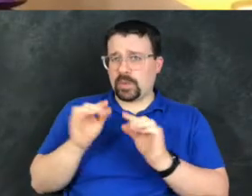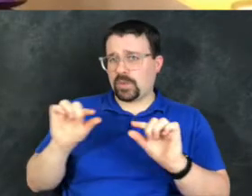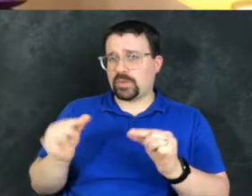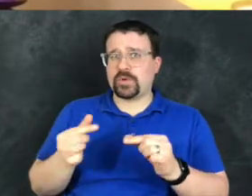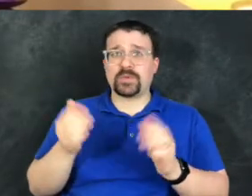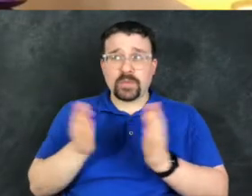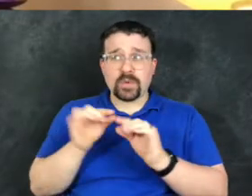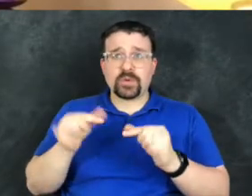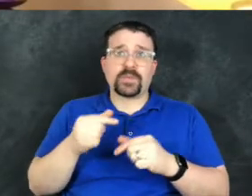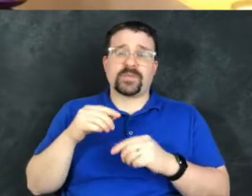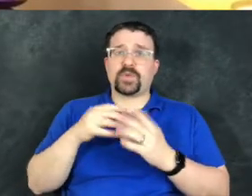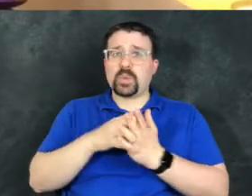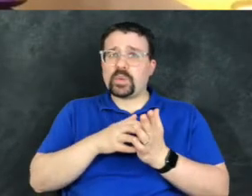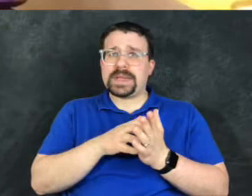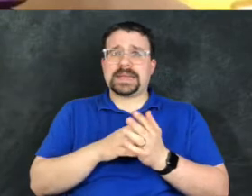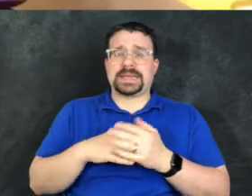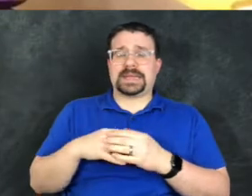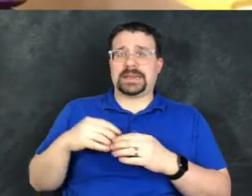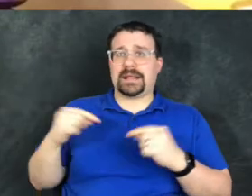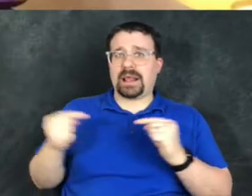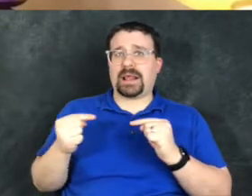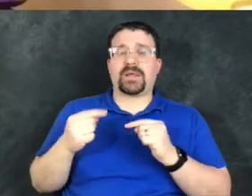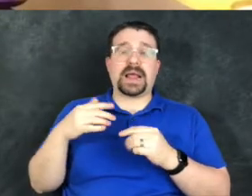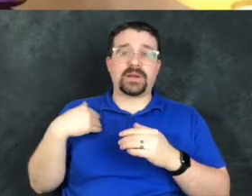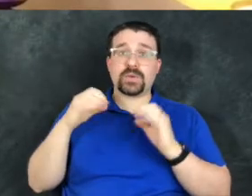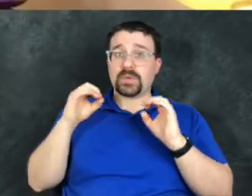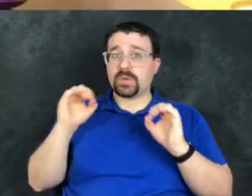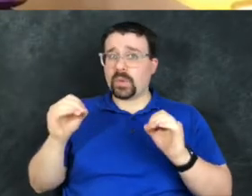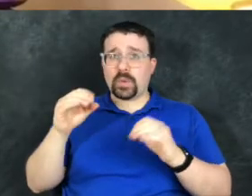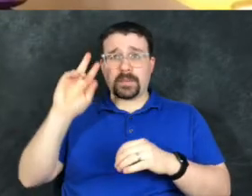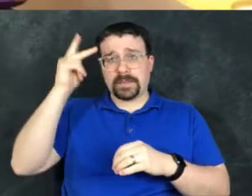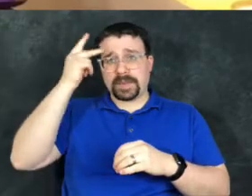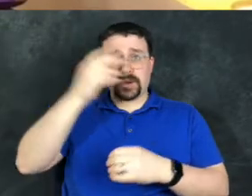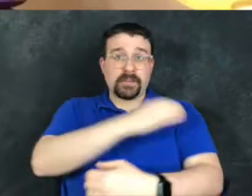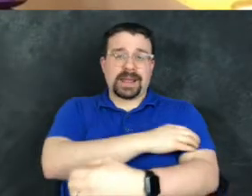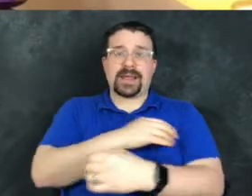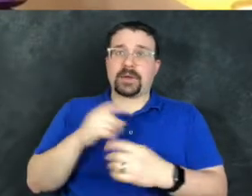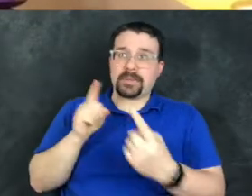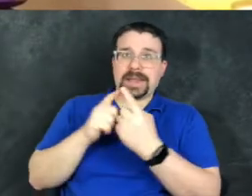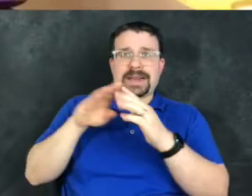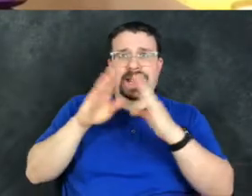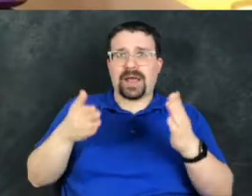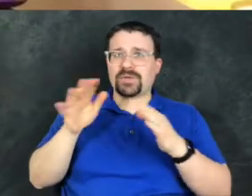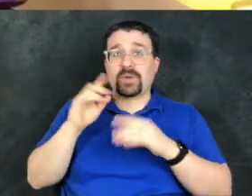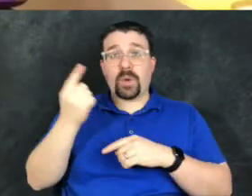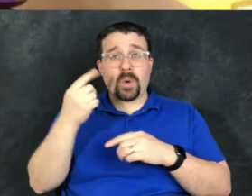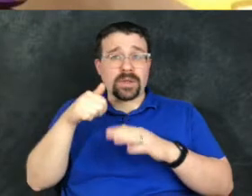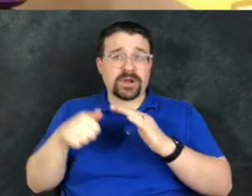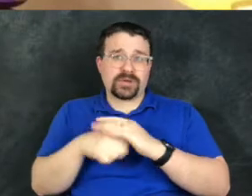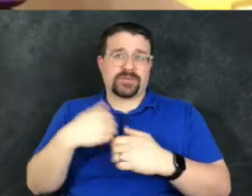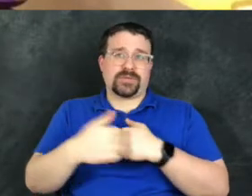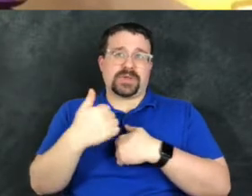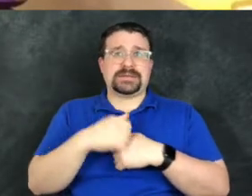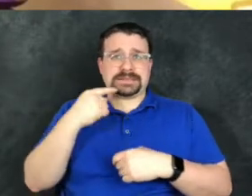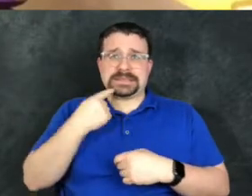was written to small groups of the weak and afflicted who had little or no political power and who met in